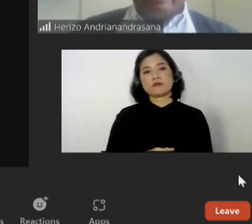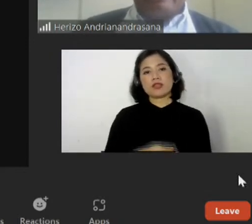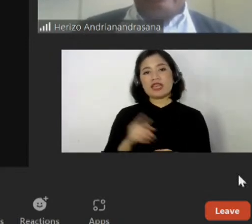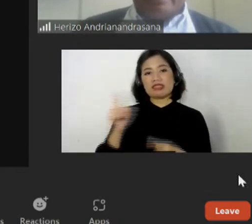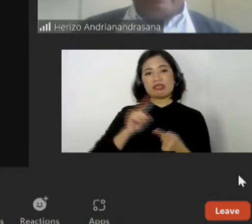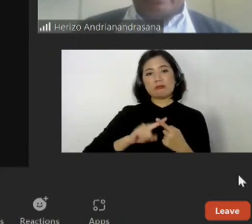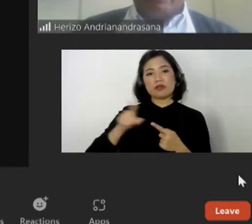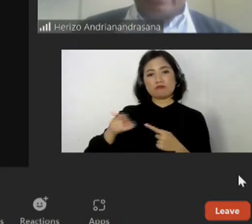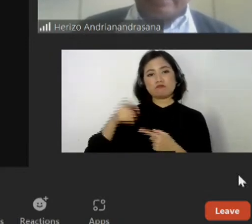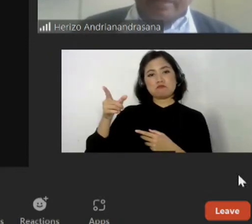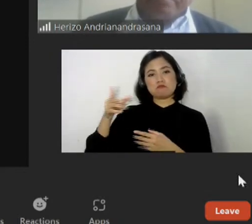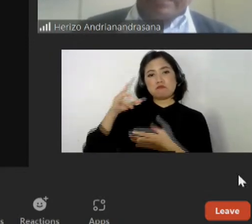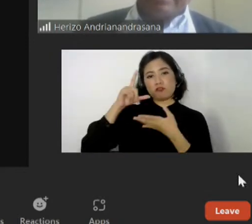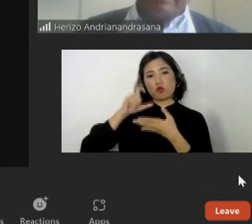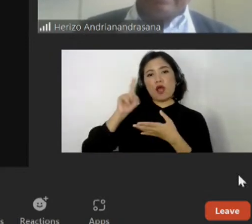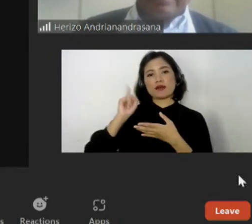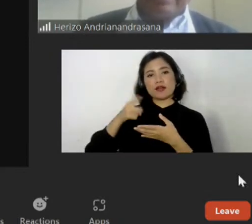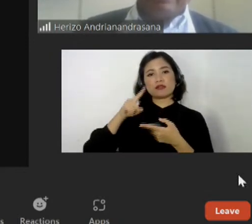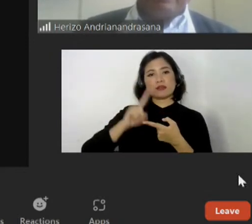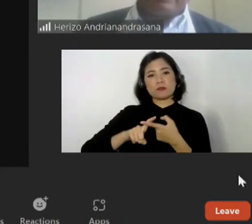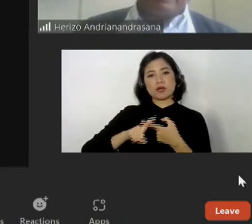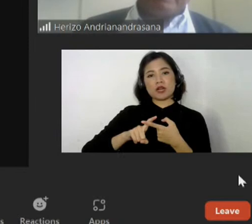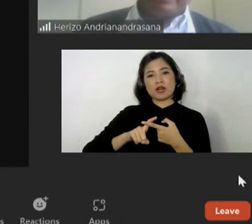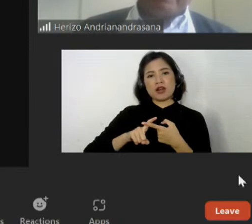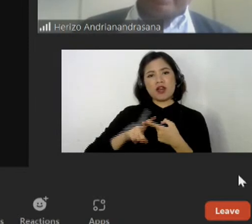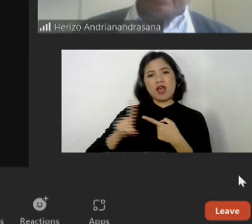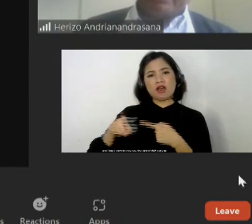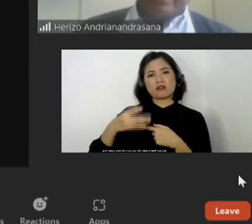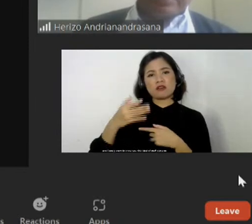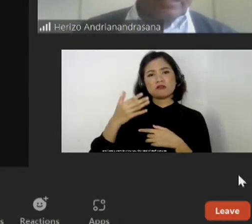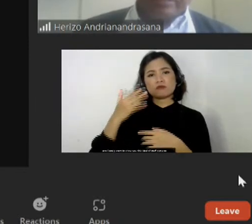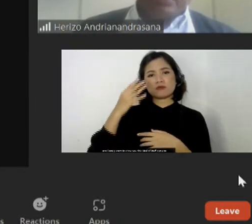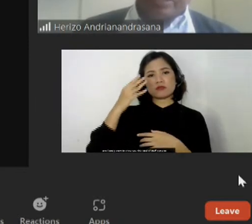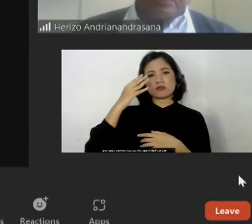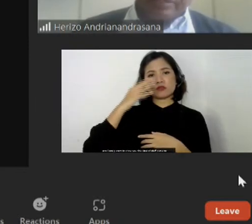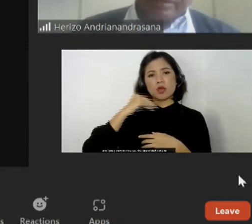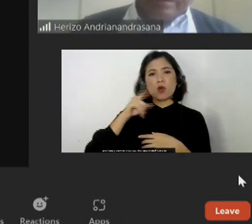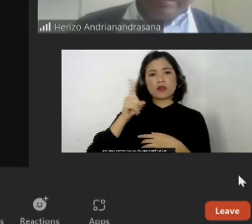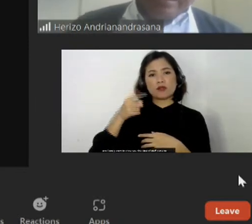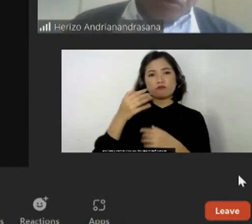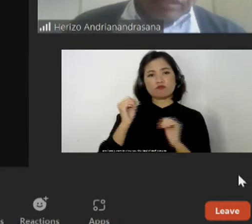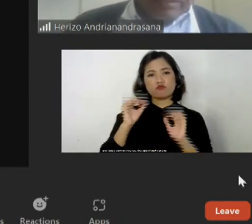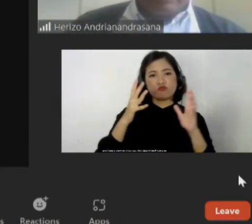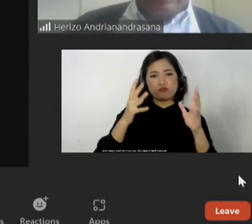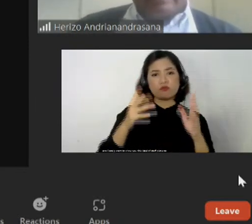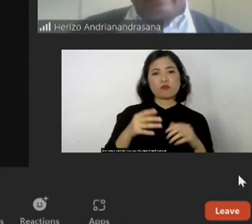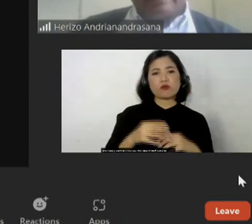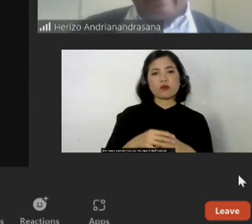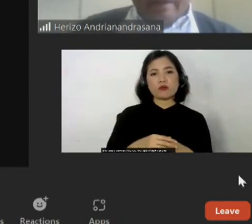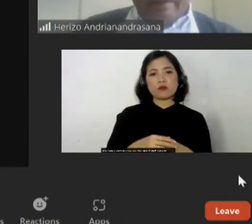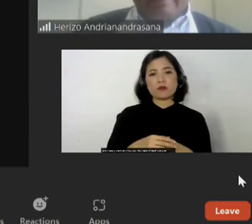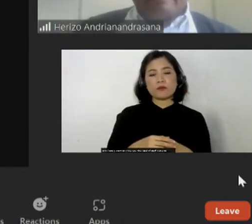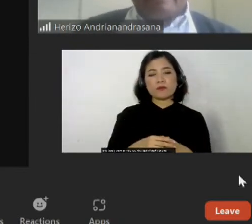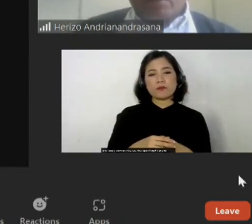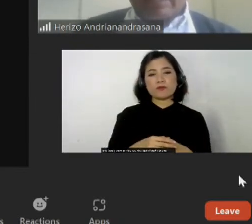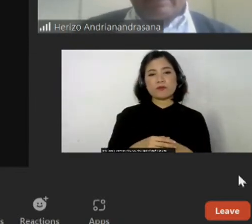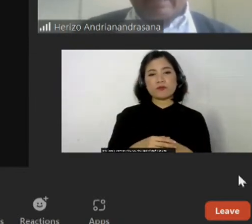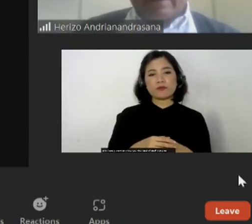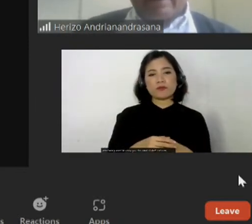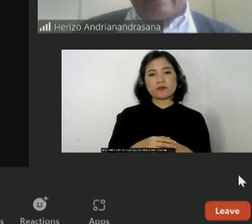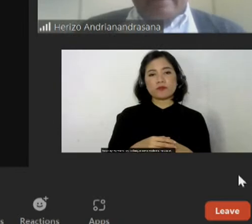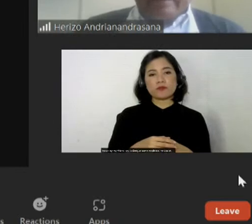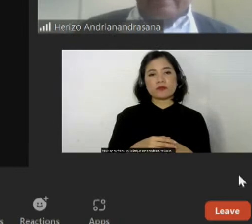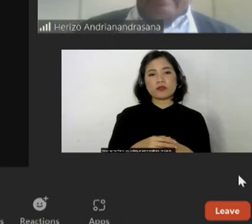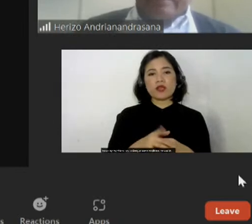friend, my colleague Sam Mason. He was in Mena Bay dry forest. That is one of the most important